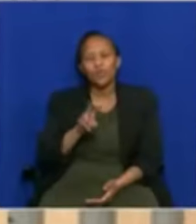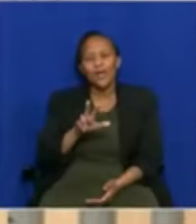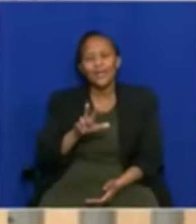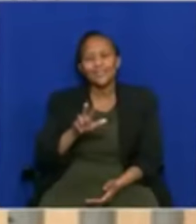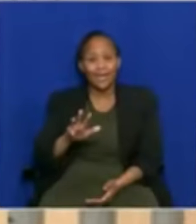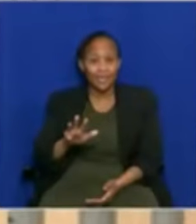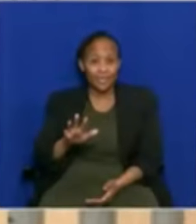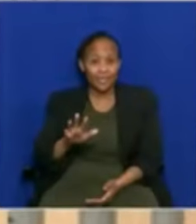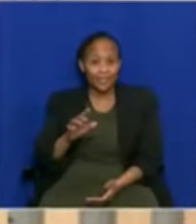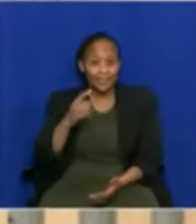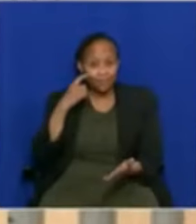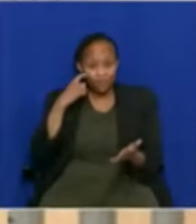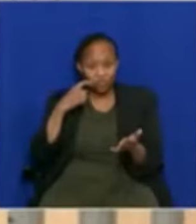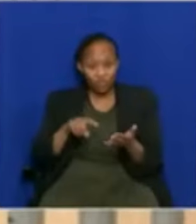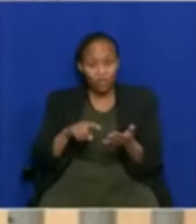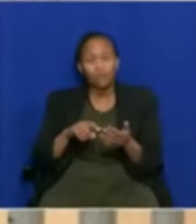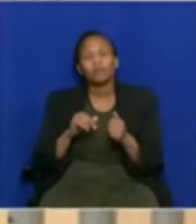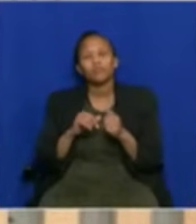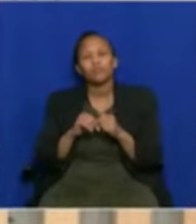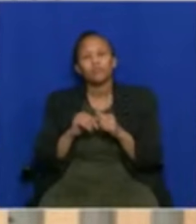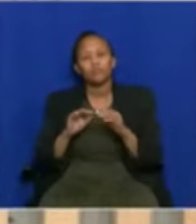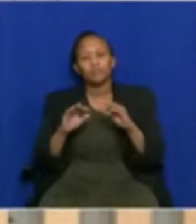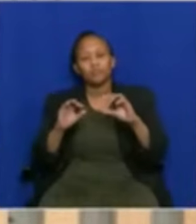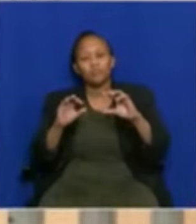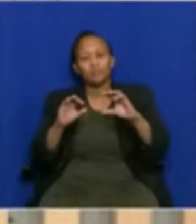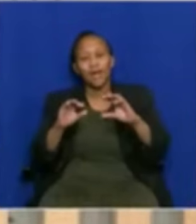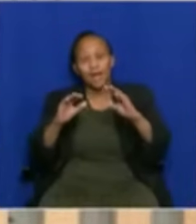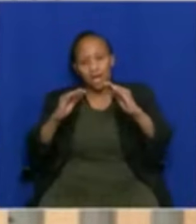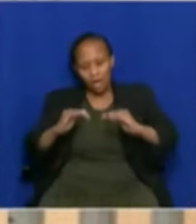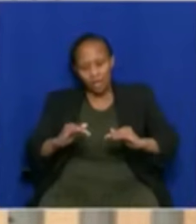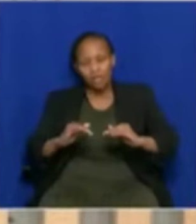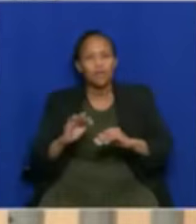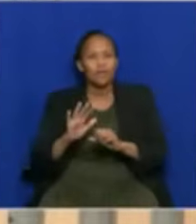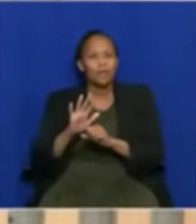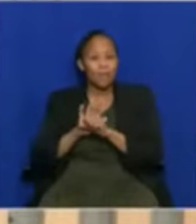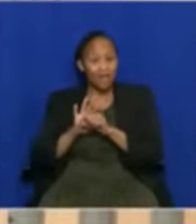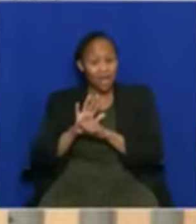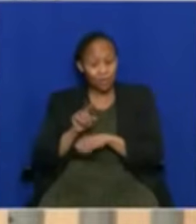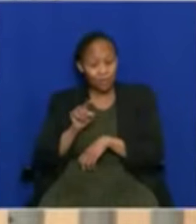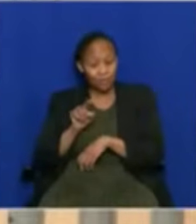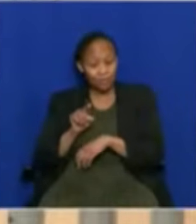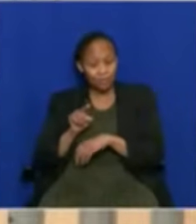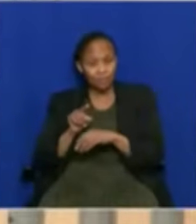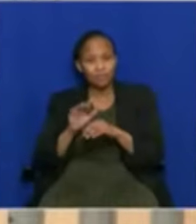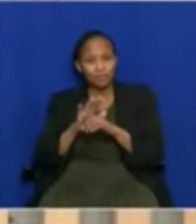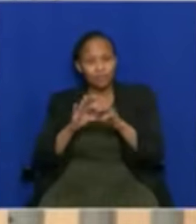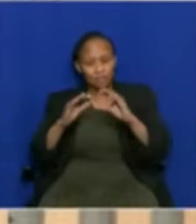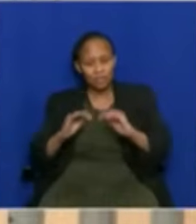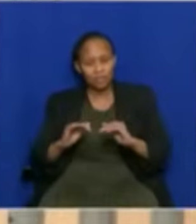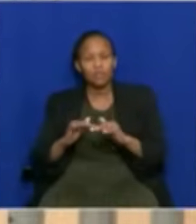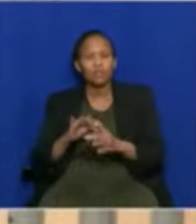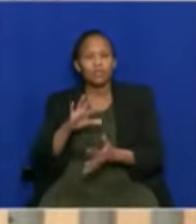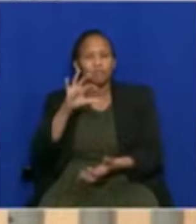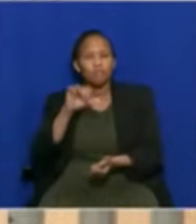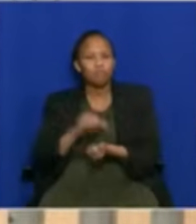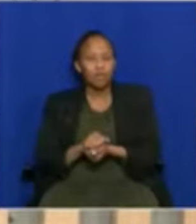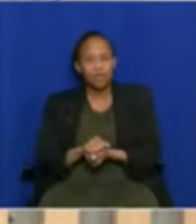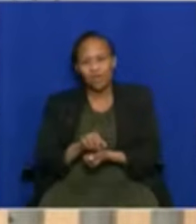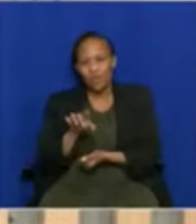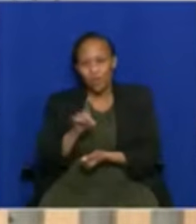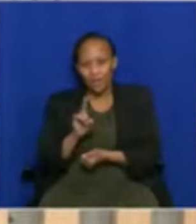under background, it summarizes the essence of the respective dockets.